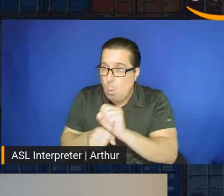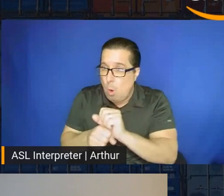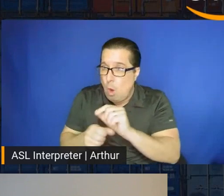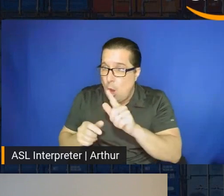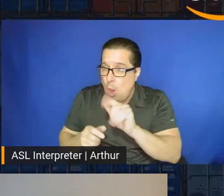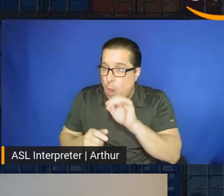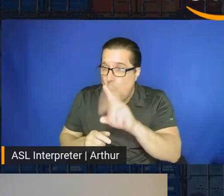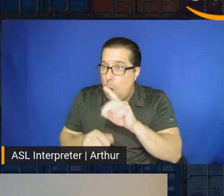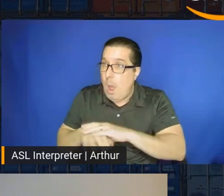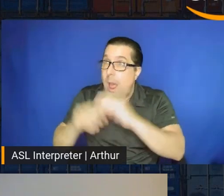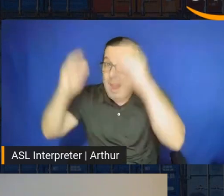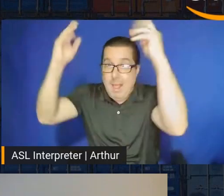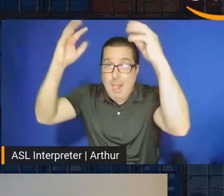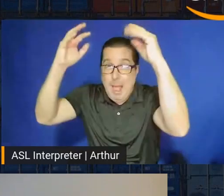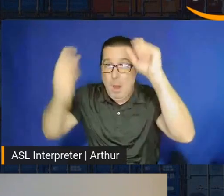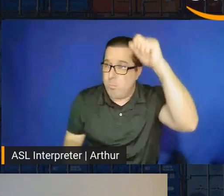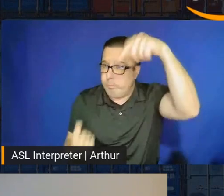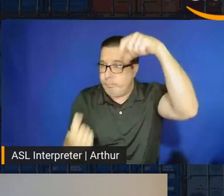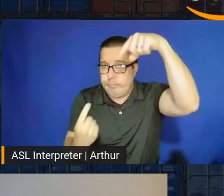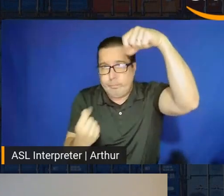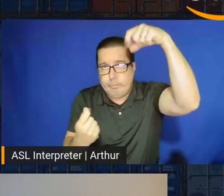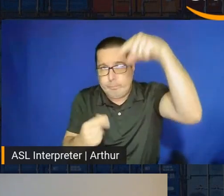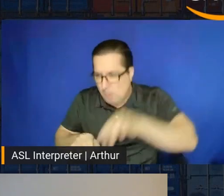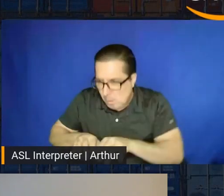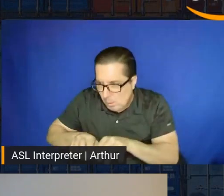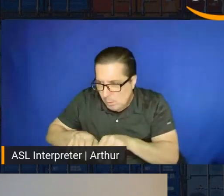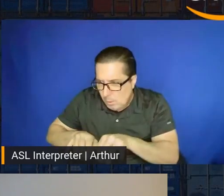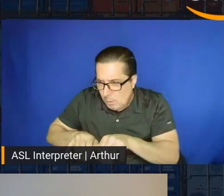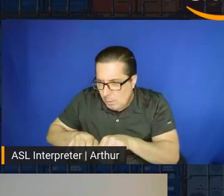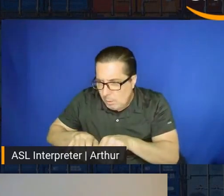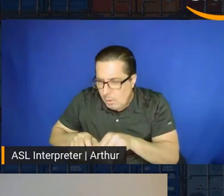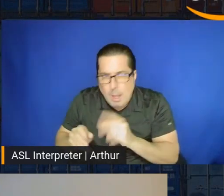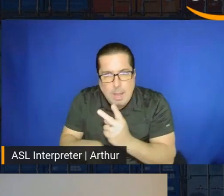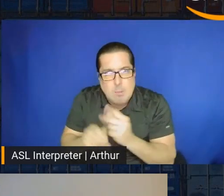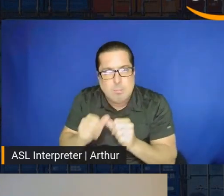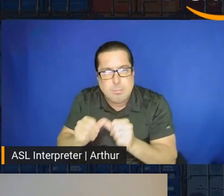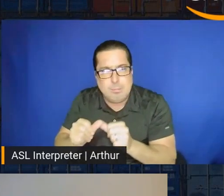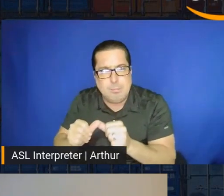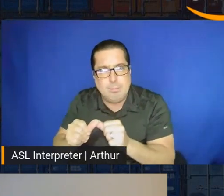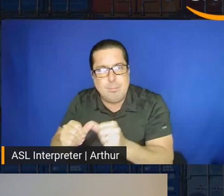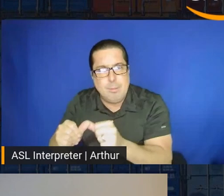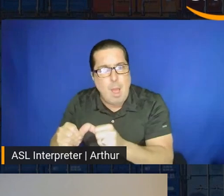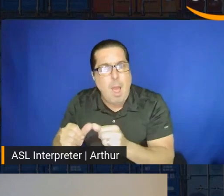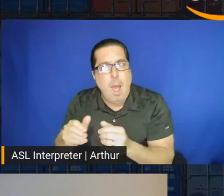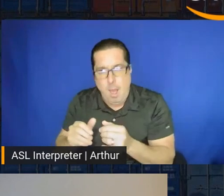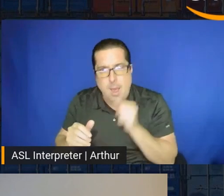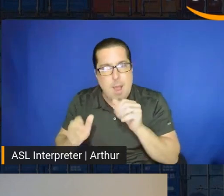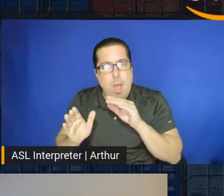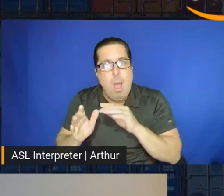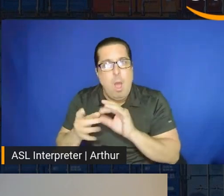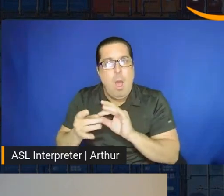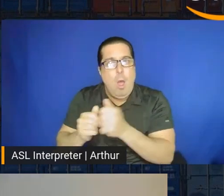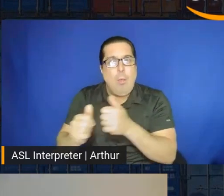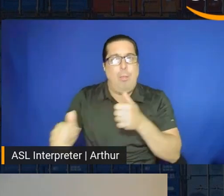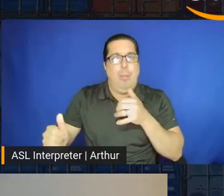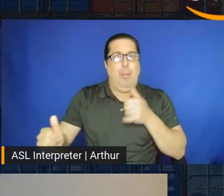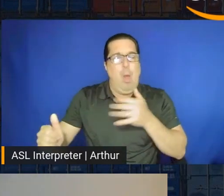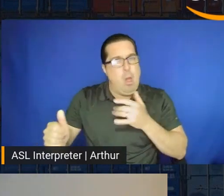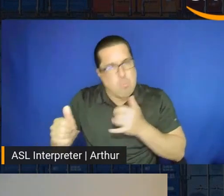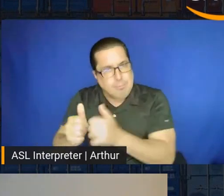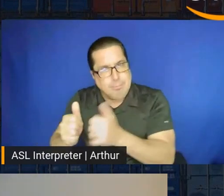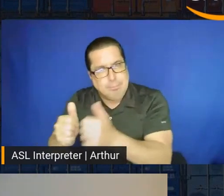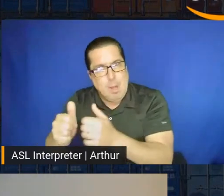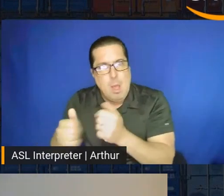on premises, and have that same operational consistency. So one of the things we provide is we use the same Kubernetes